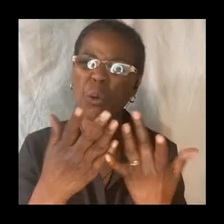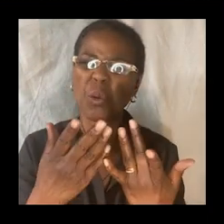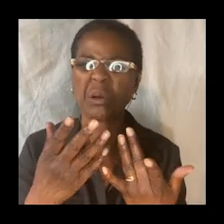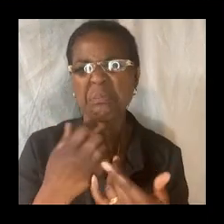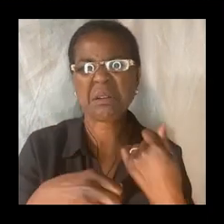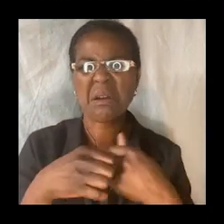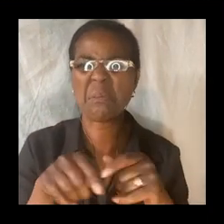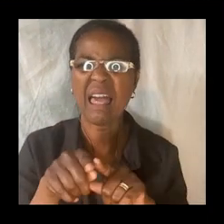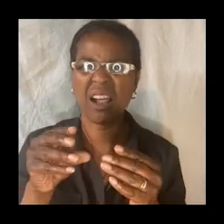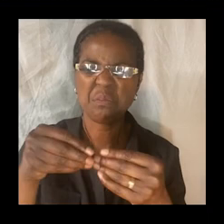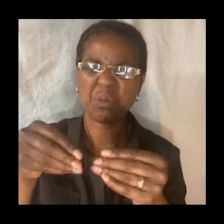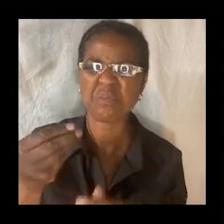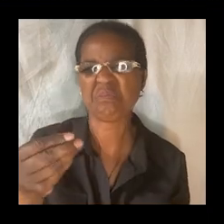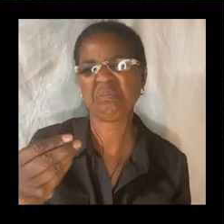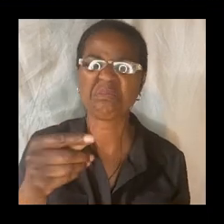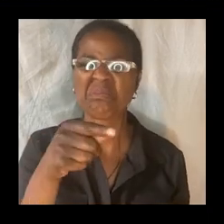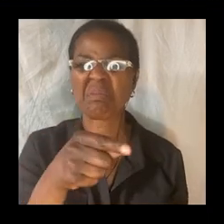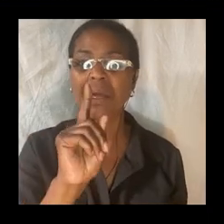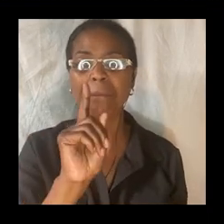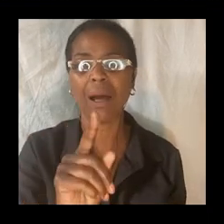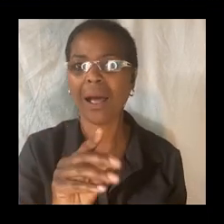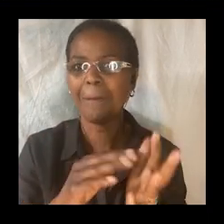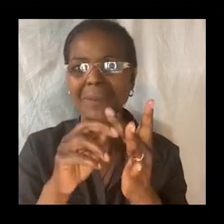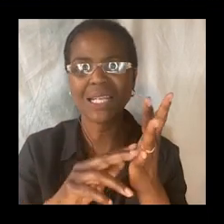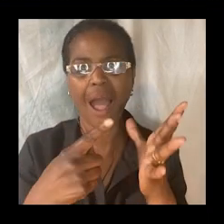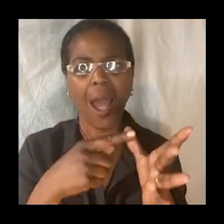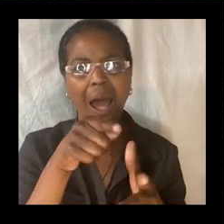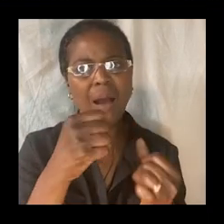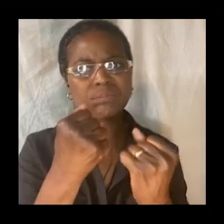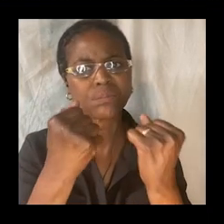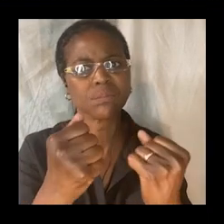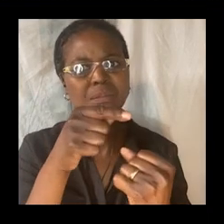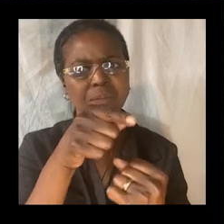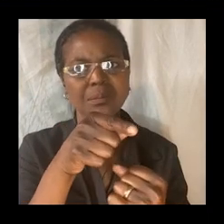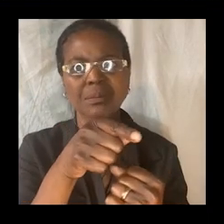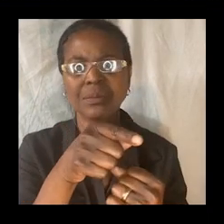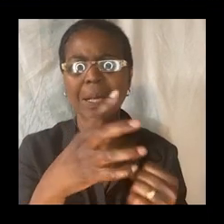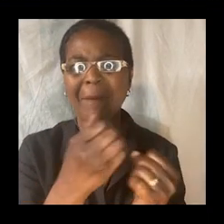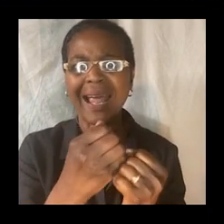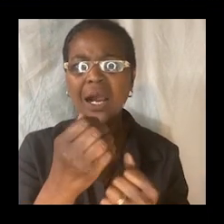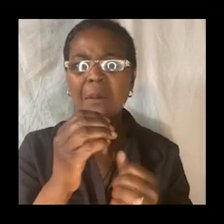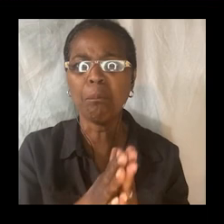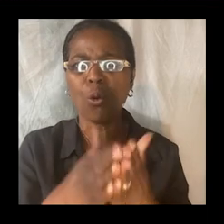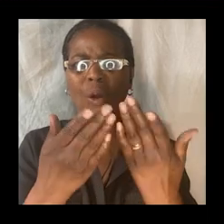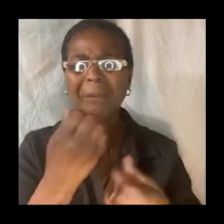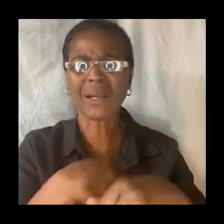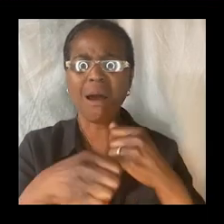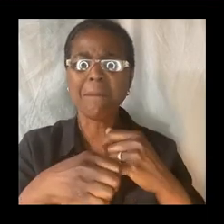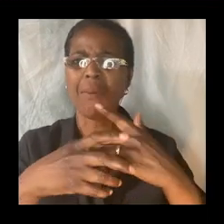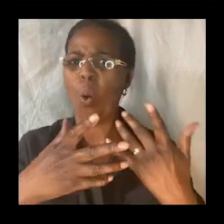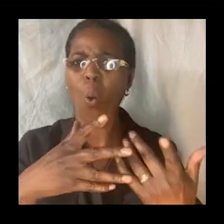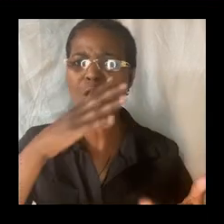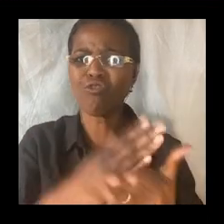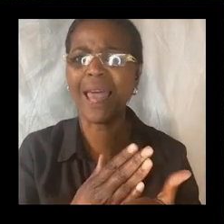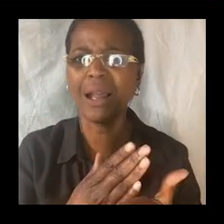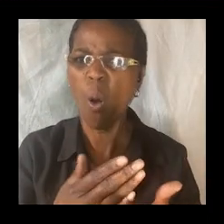Mina, the book would have been a sloppy, soft little thing, but she gives it a kind of intellectual rigor as well as